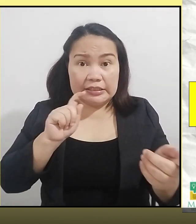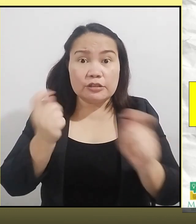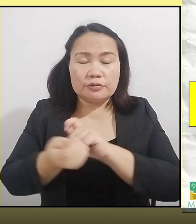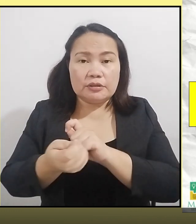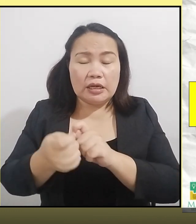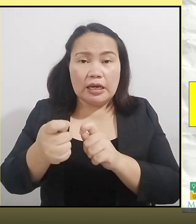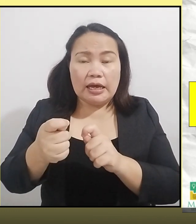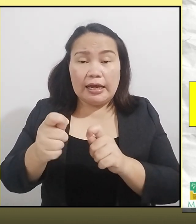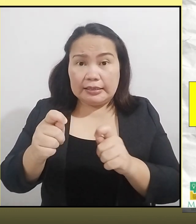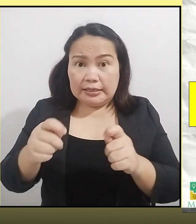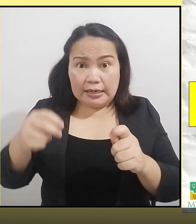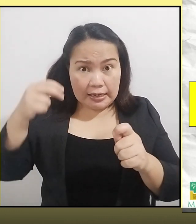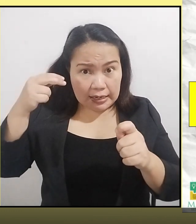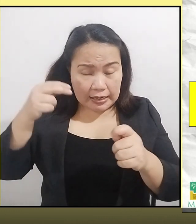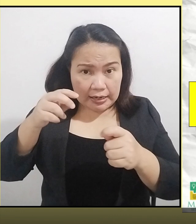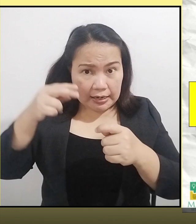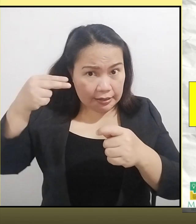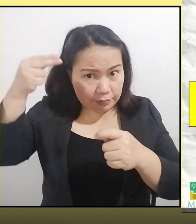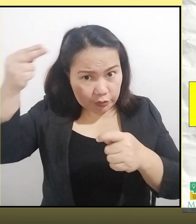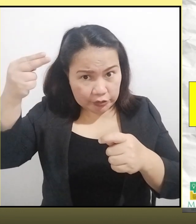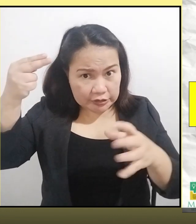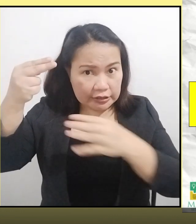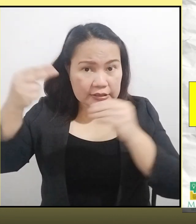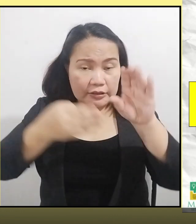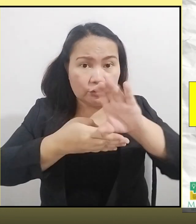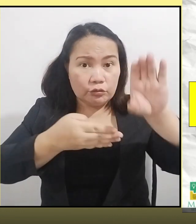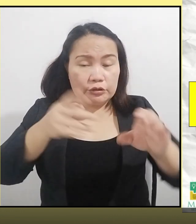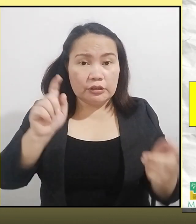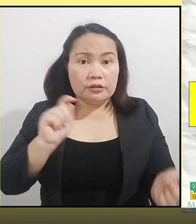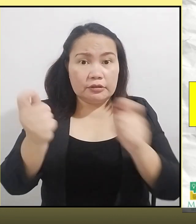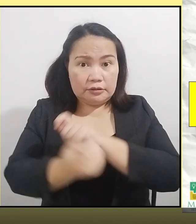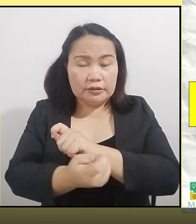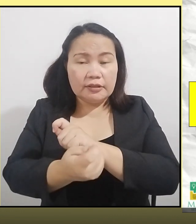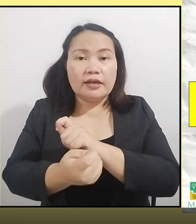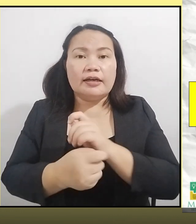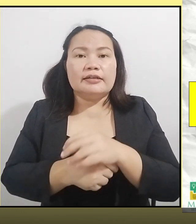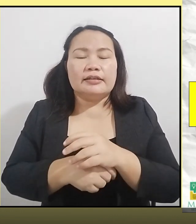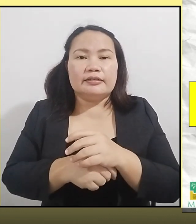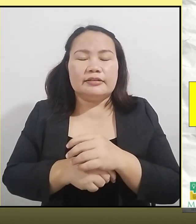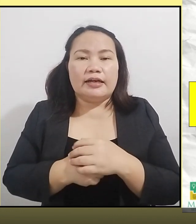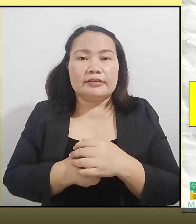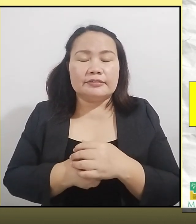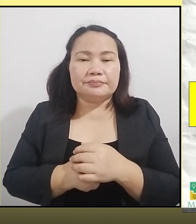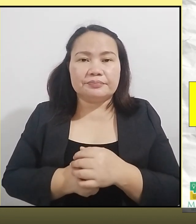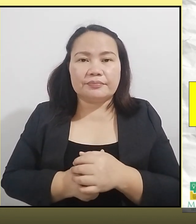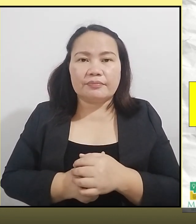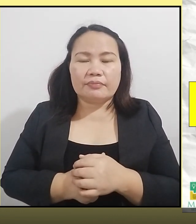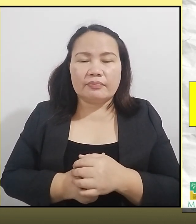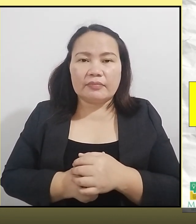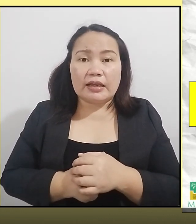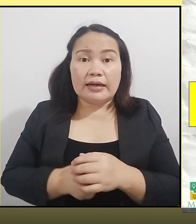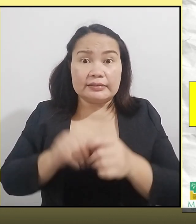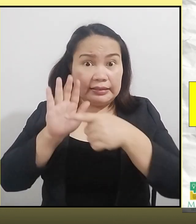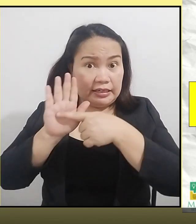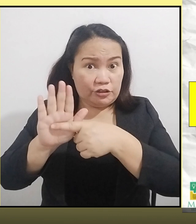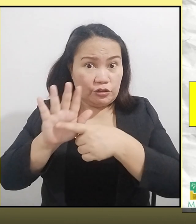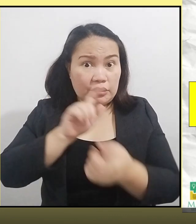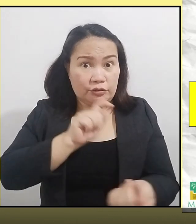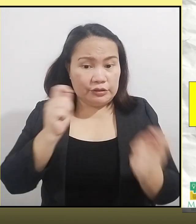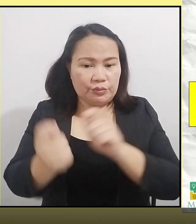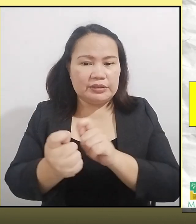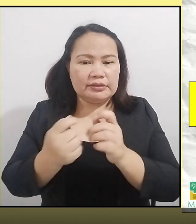natin ang ating hypothesis and the conclusion, pero yung negation nila ang i-switch natin.